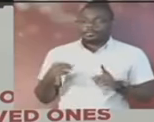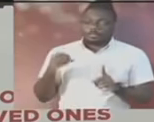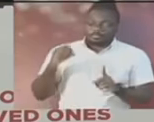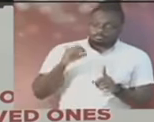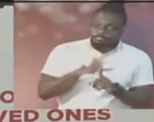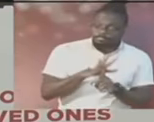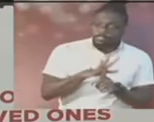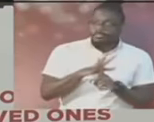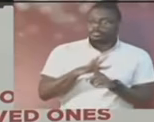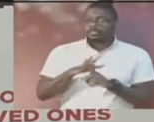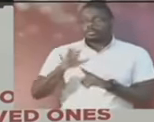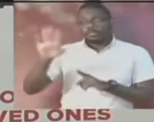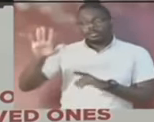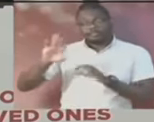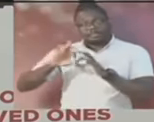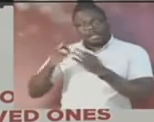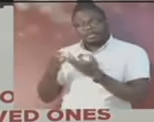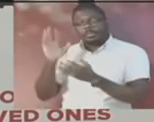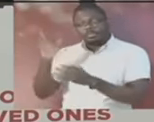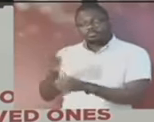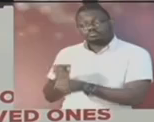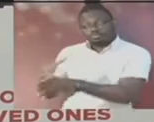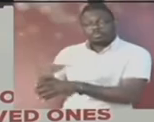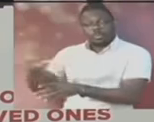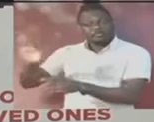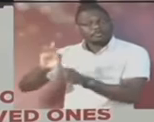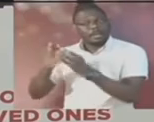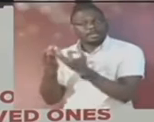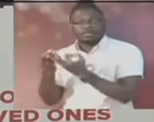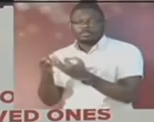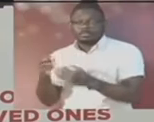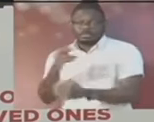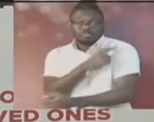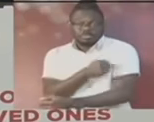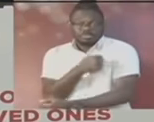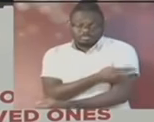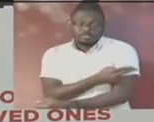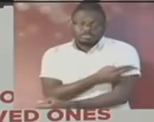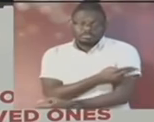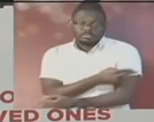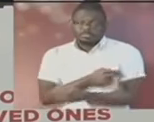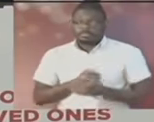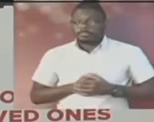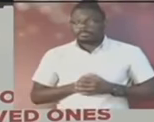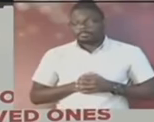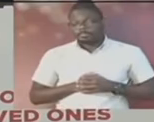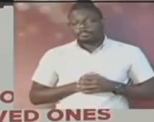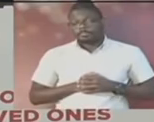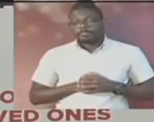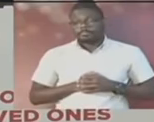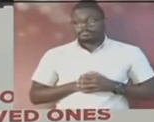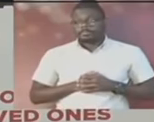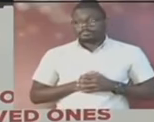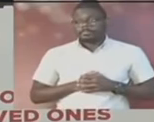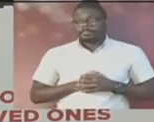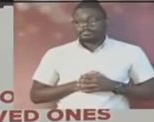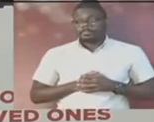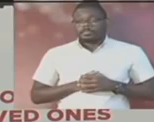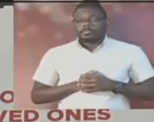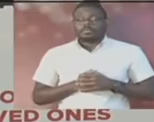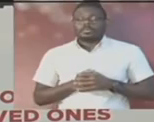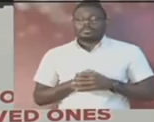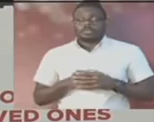again, I'm just sharing with you what's going on in the health center from the health sector, from a transparent